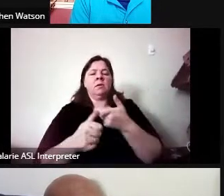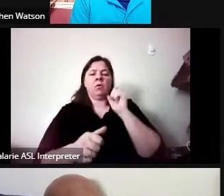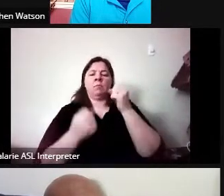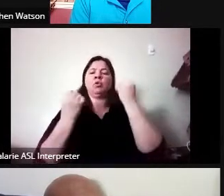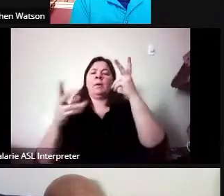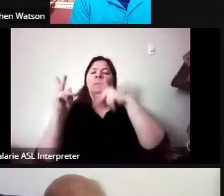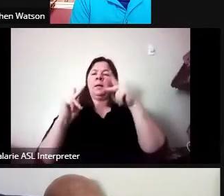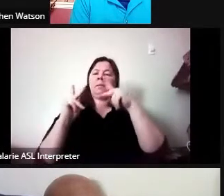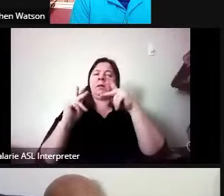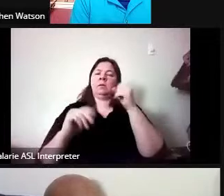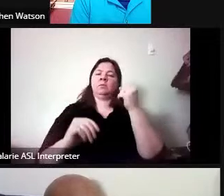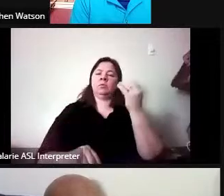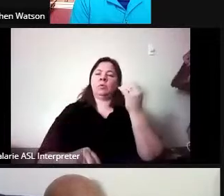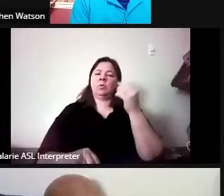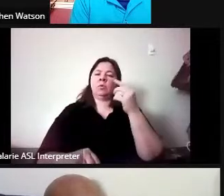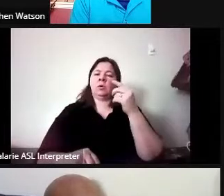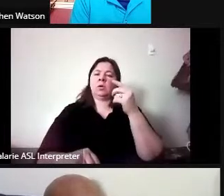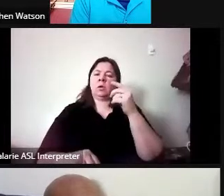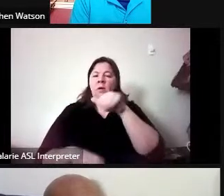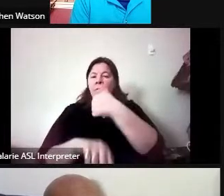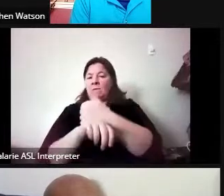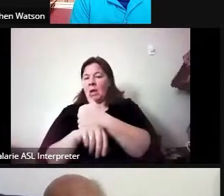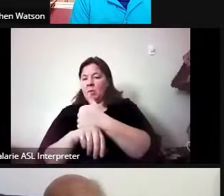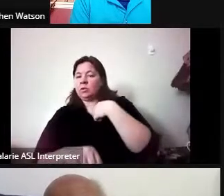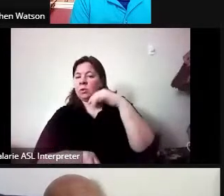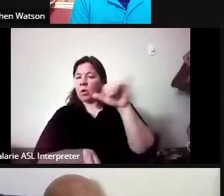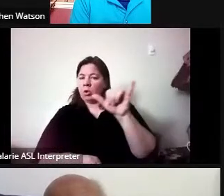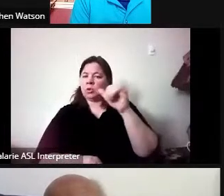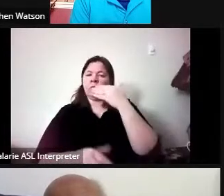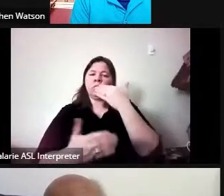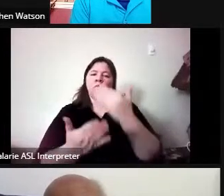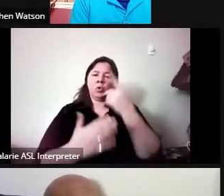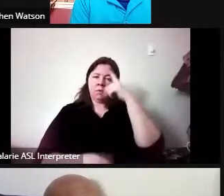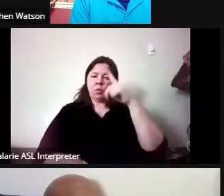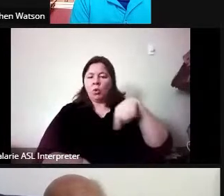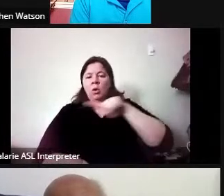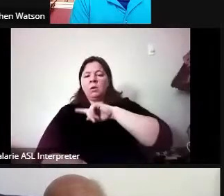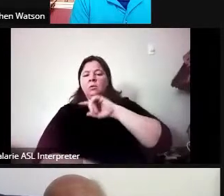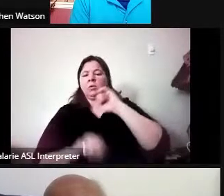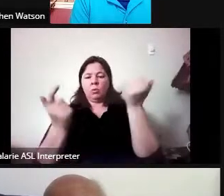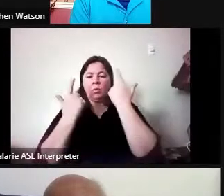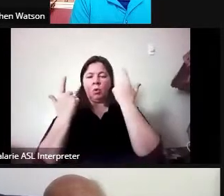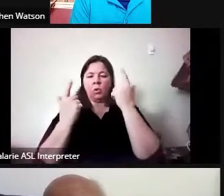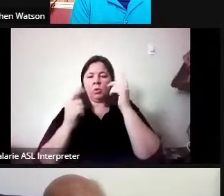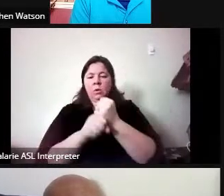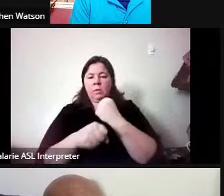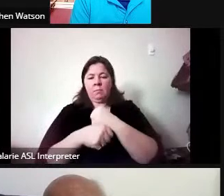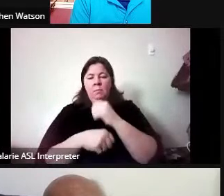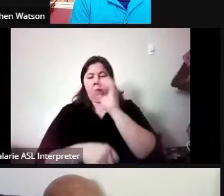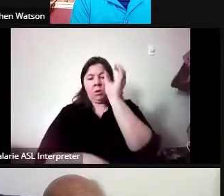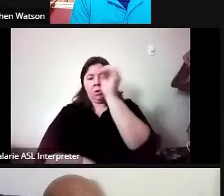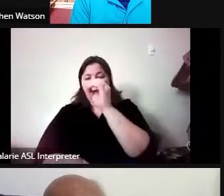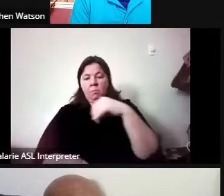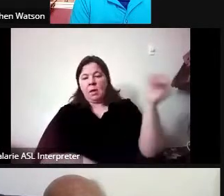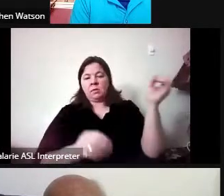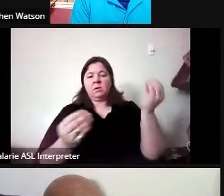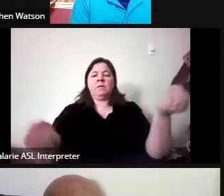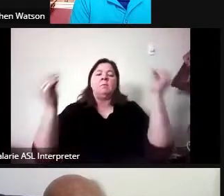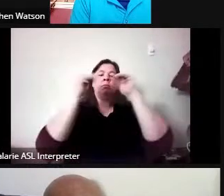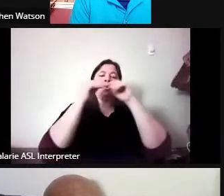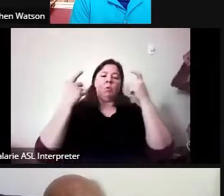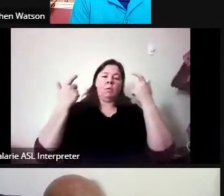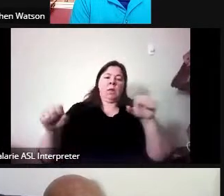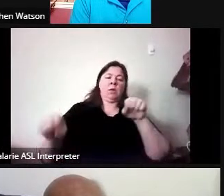many people, so many I think founders also, which is good for all of us actually. It will make Onpassive much more bigger